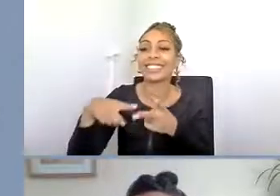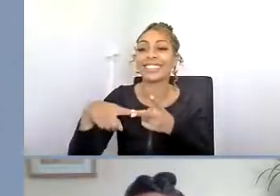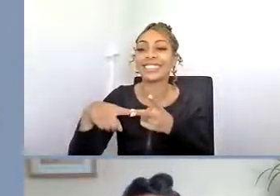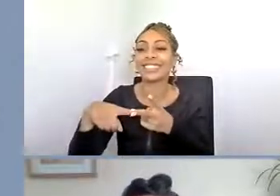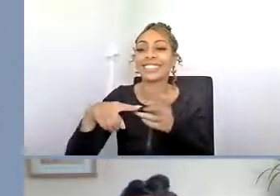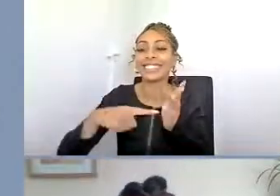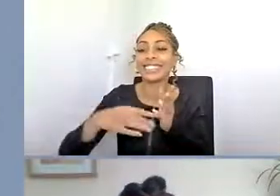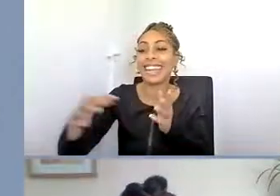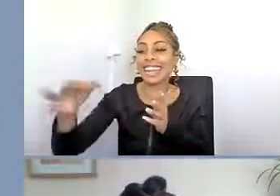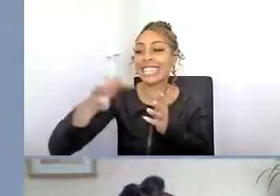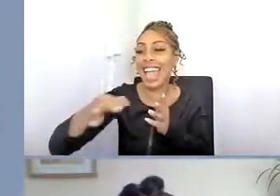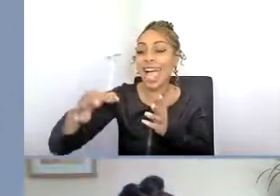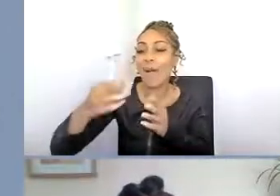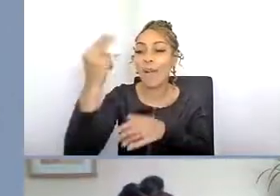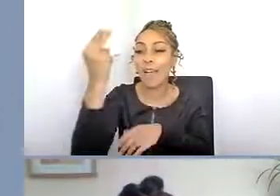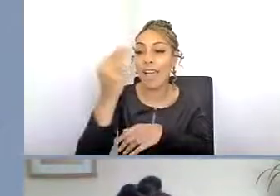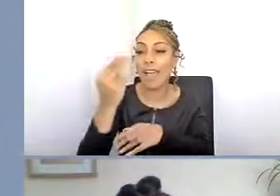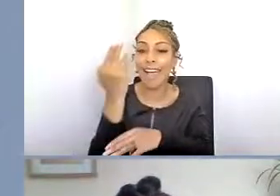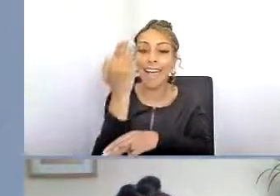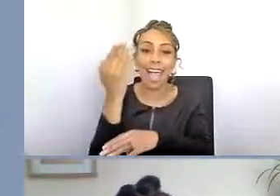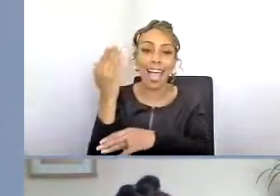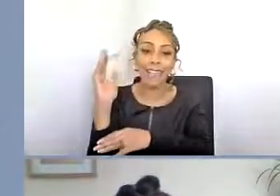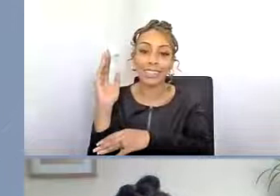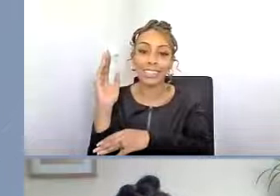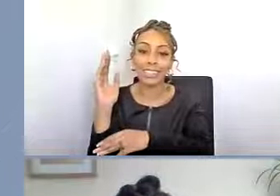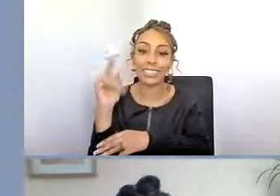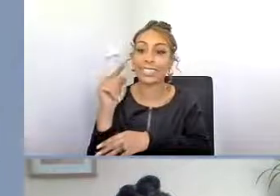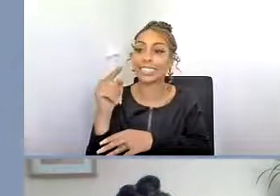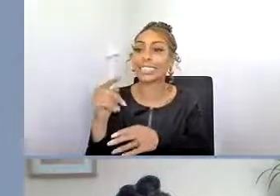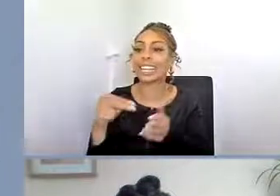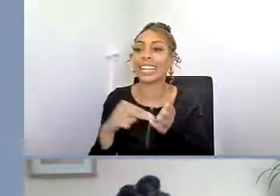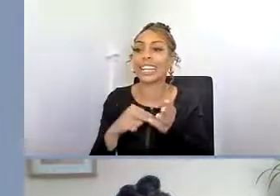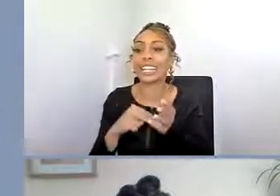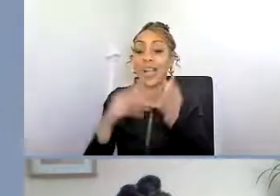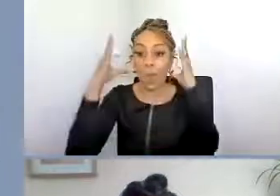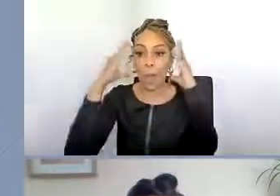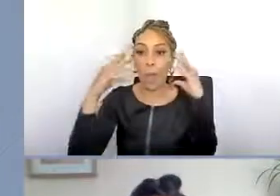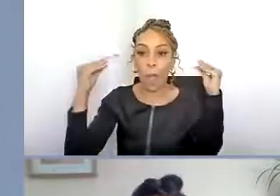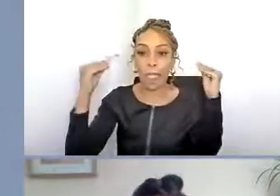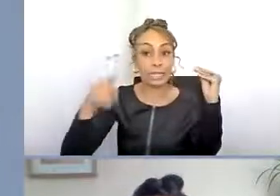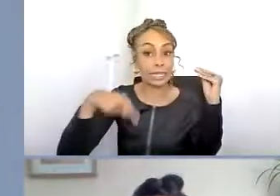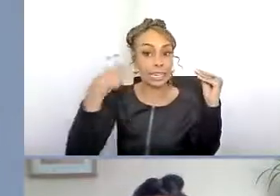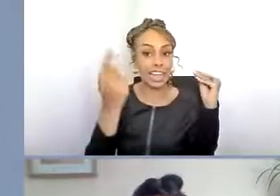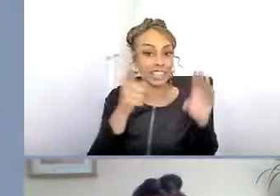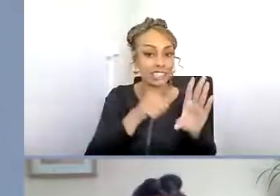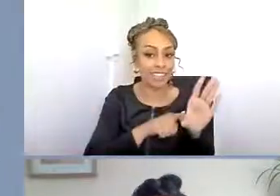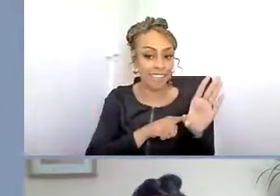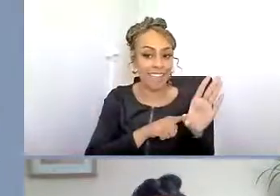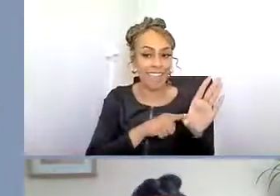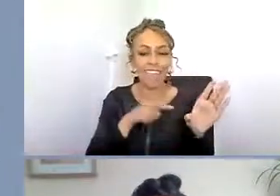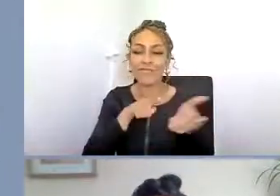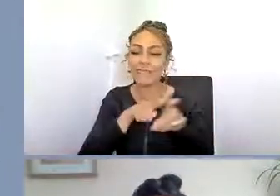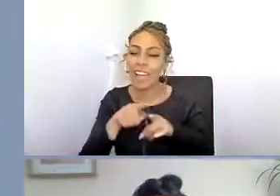Town at Art Gallery, and as I said, we've even got a work going to the Netherlands next year. With the collection, we try